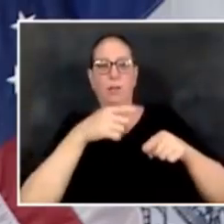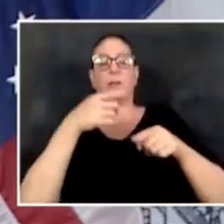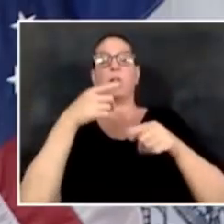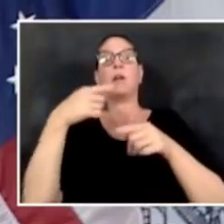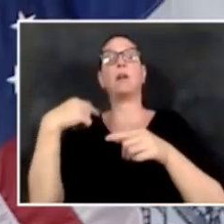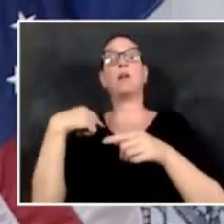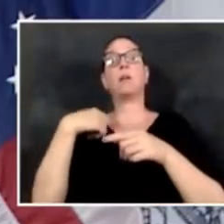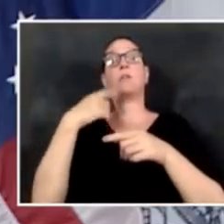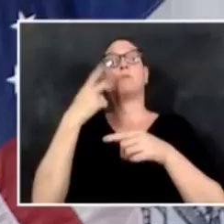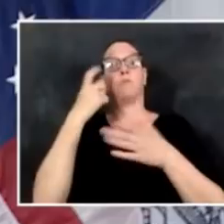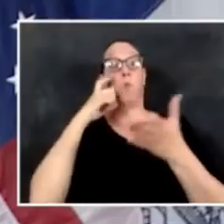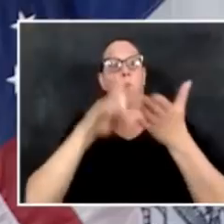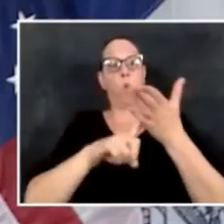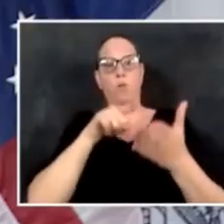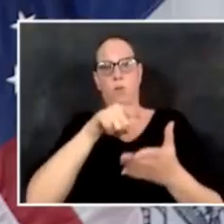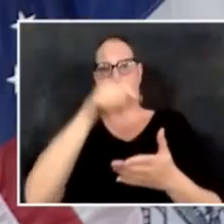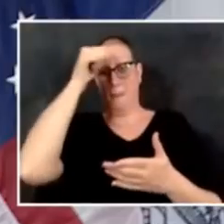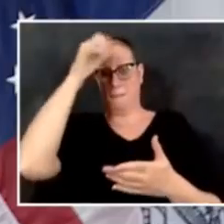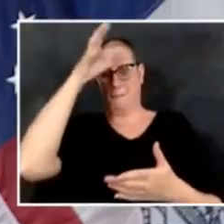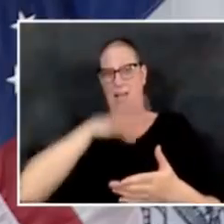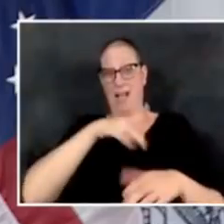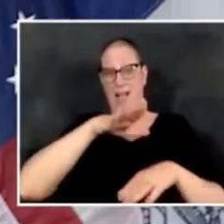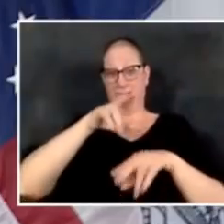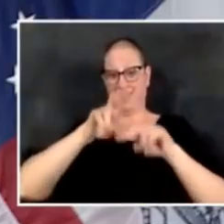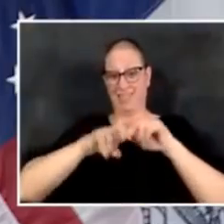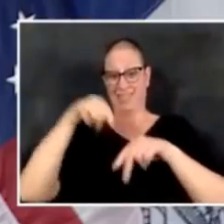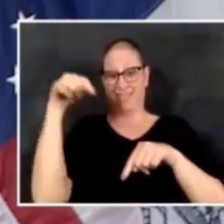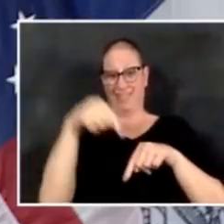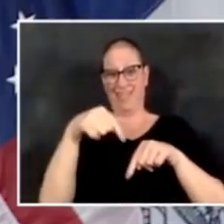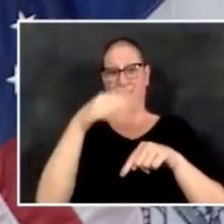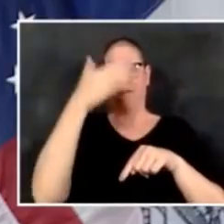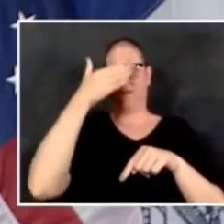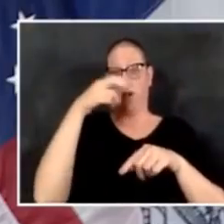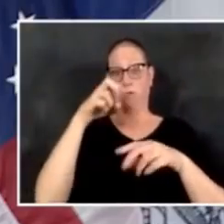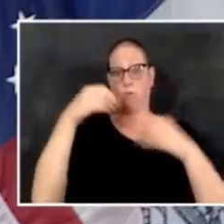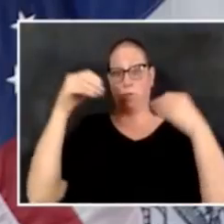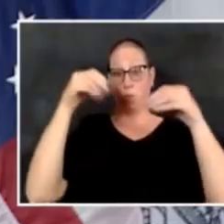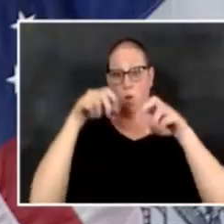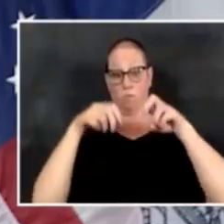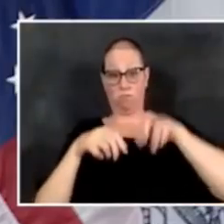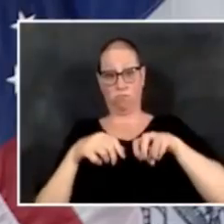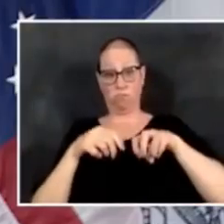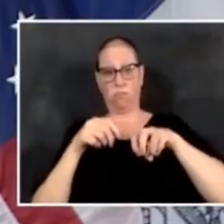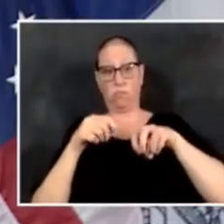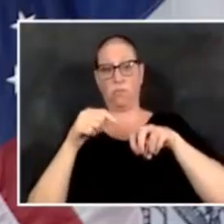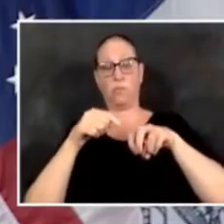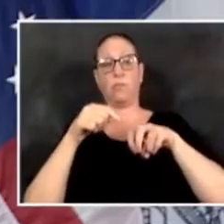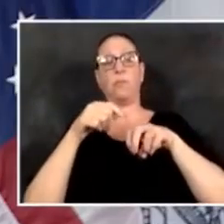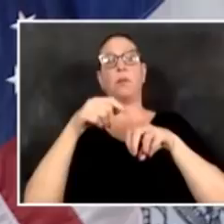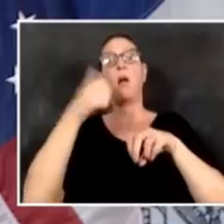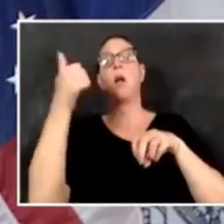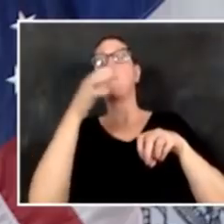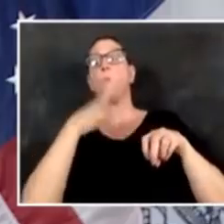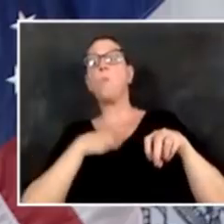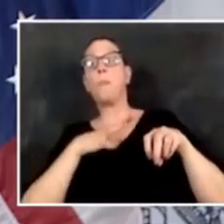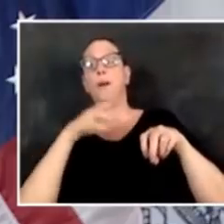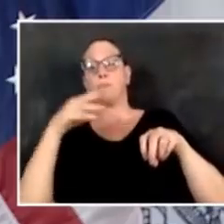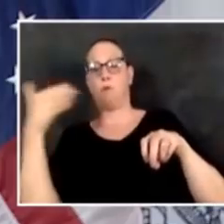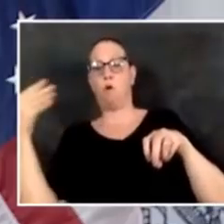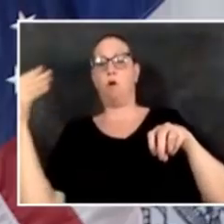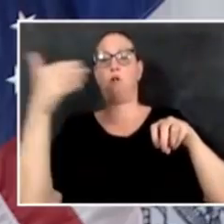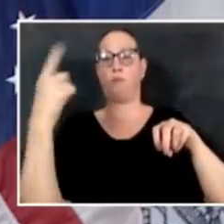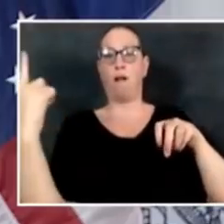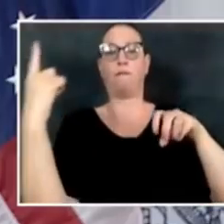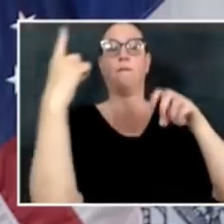conversation. The female, after a short conversation, steps back and is waiting. Then you see a number